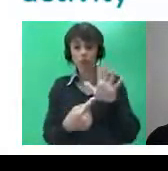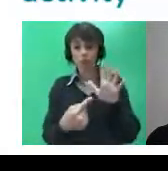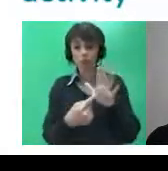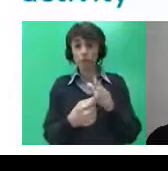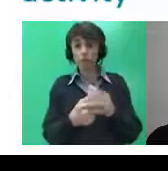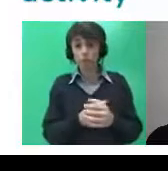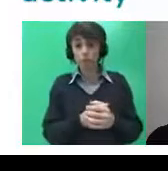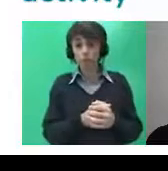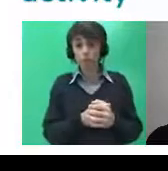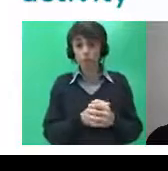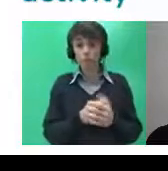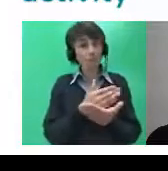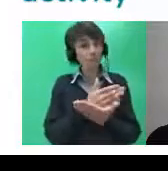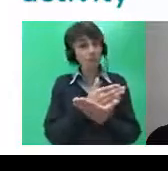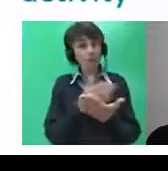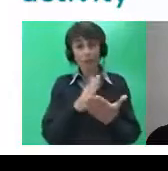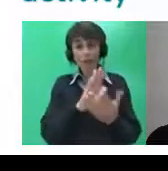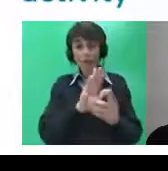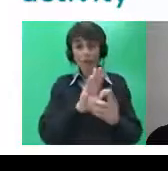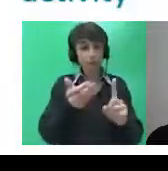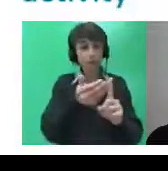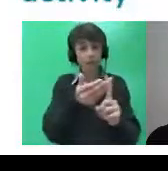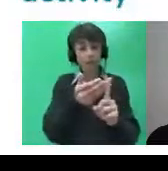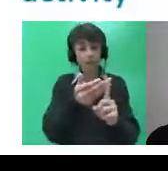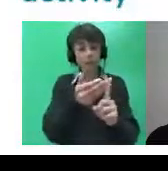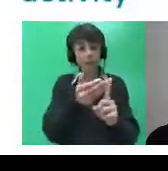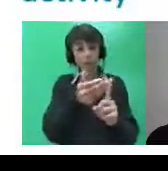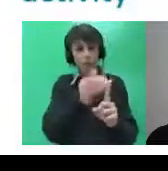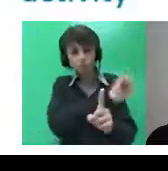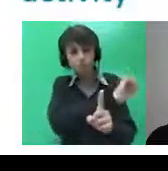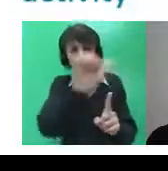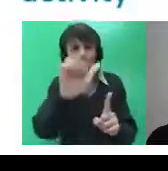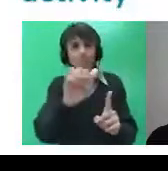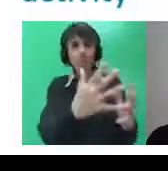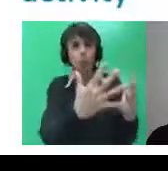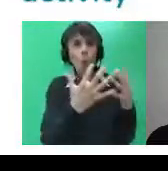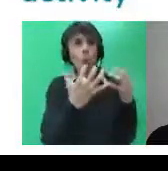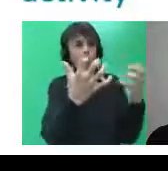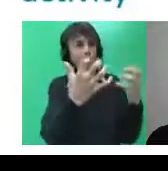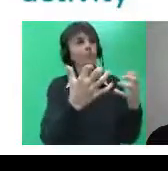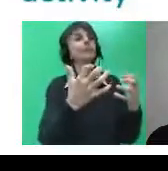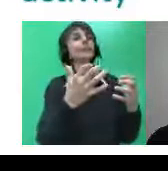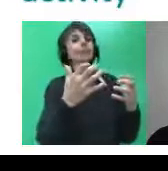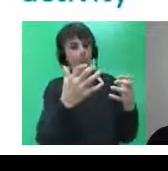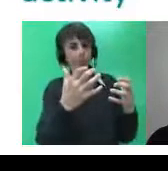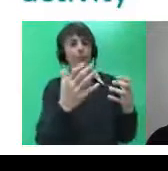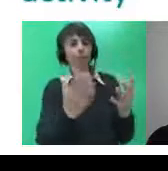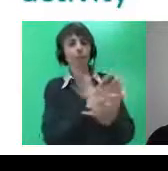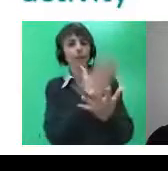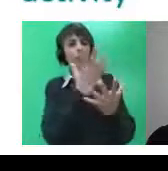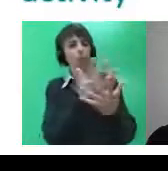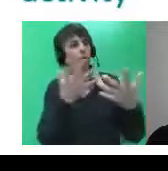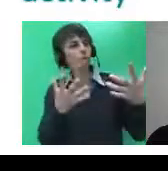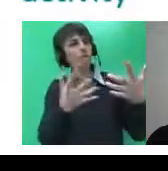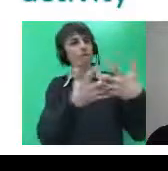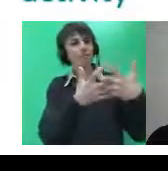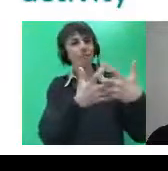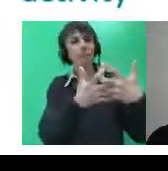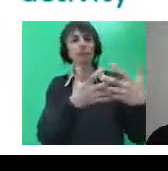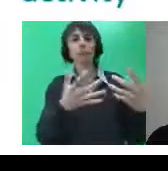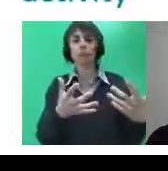that clear targeting would help, such as visual shorthand. So showing a